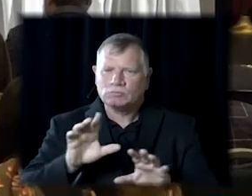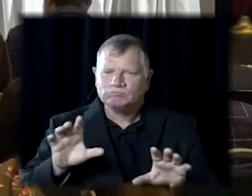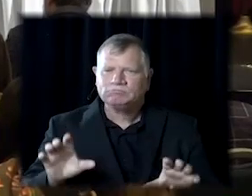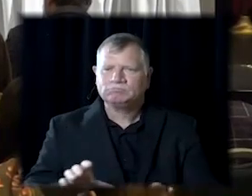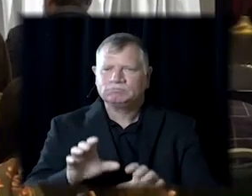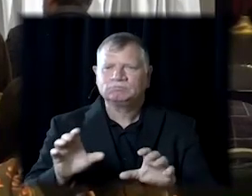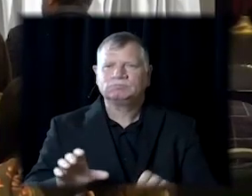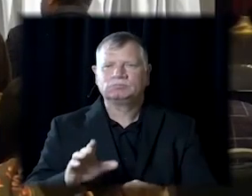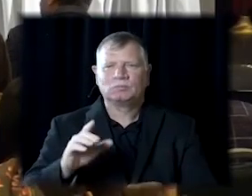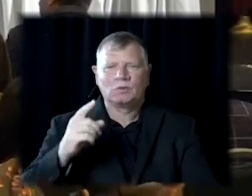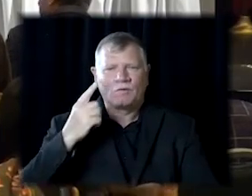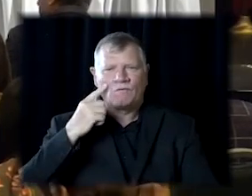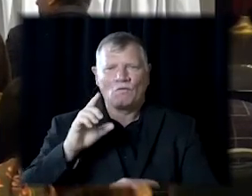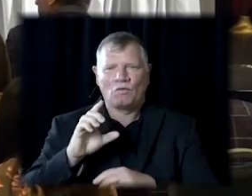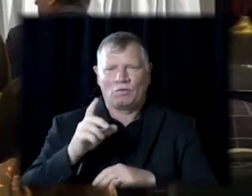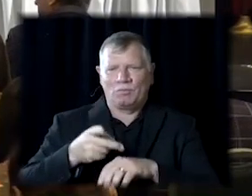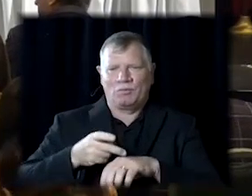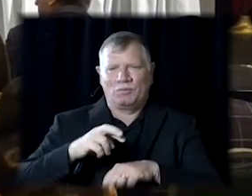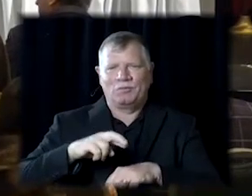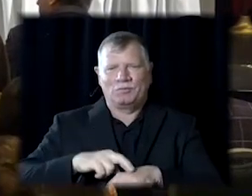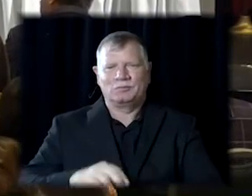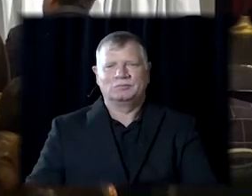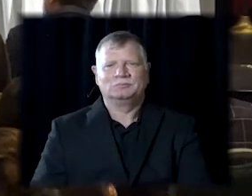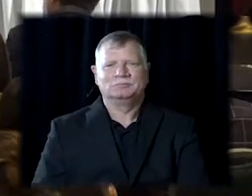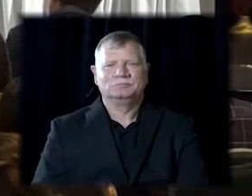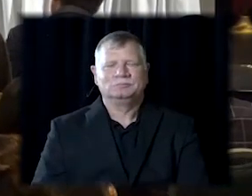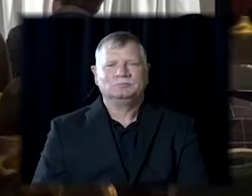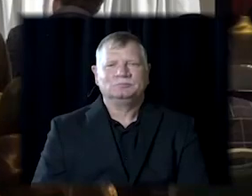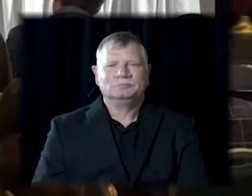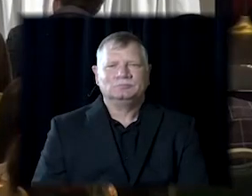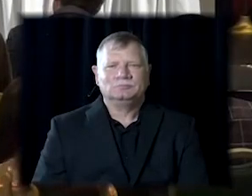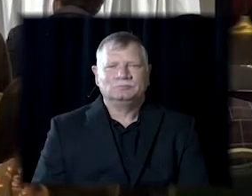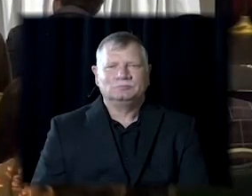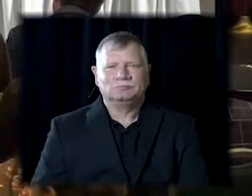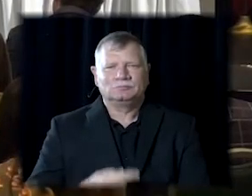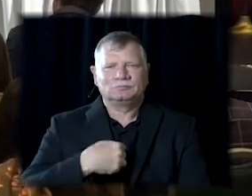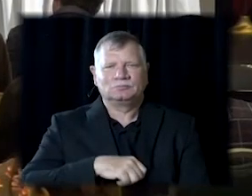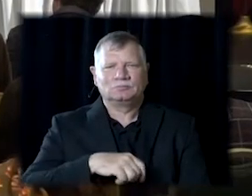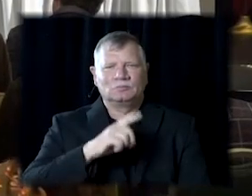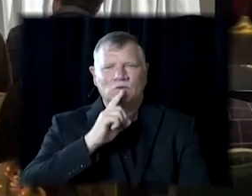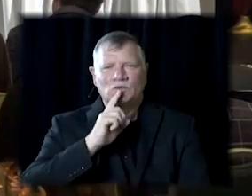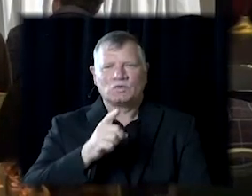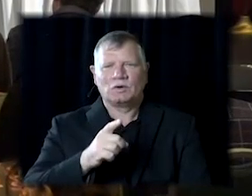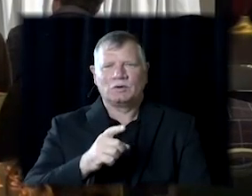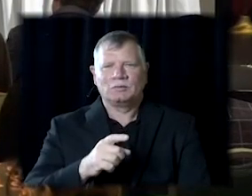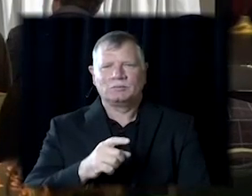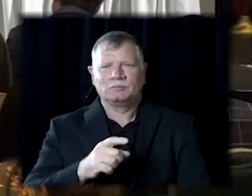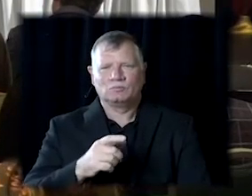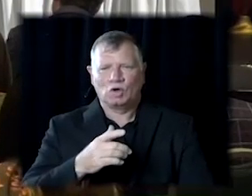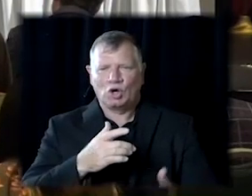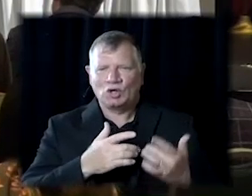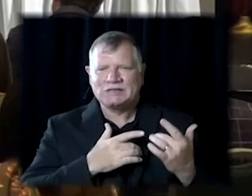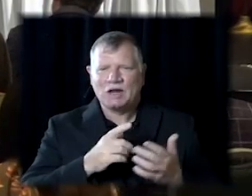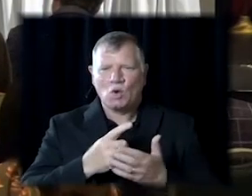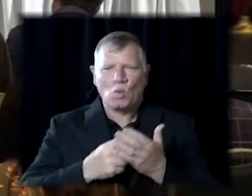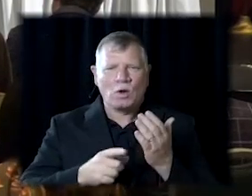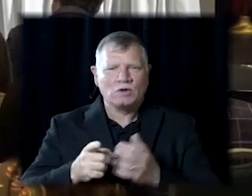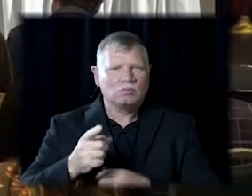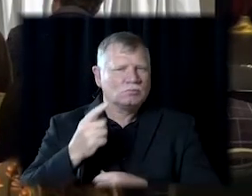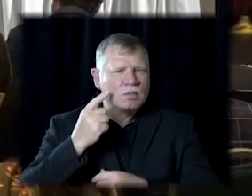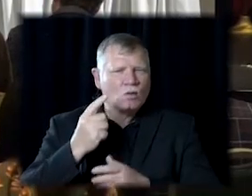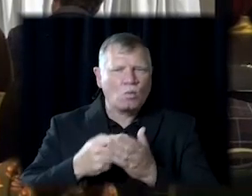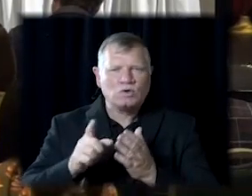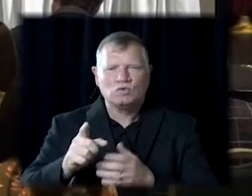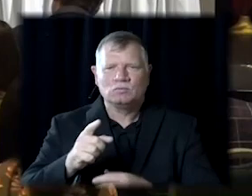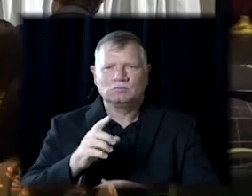on behalf of the Commonwealth of Puerto Rico, and we'll certainly consider your recommendations. I